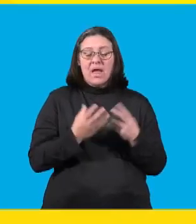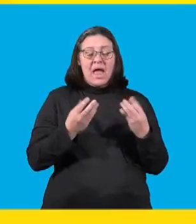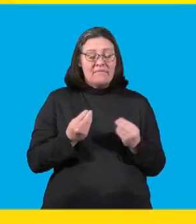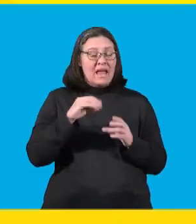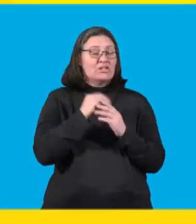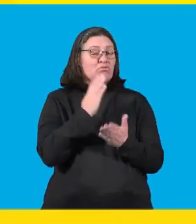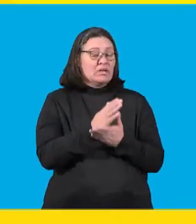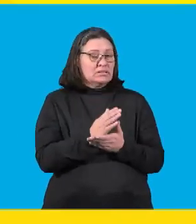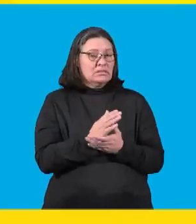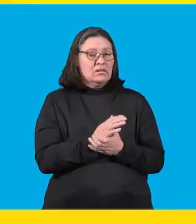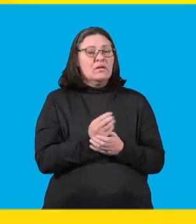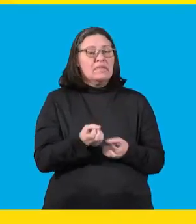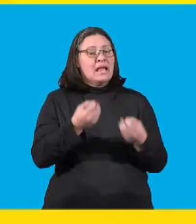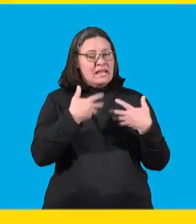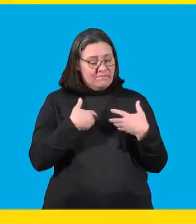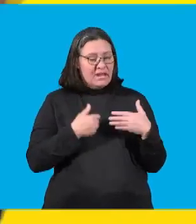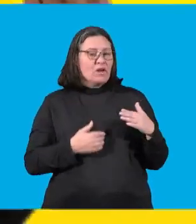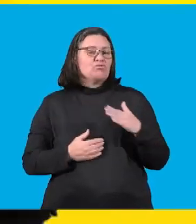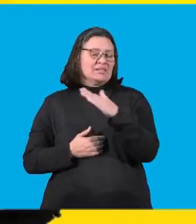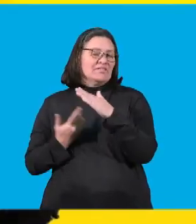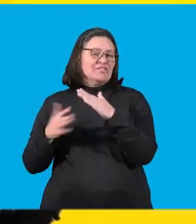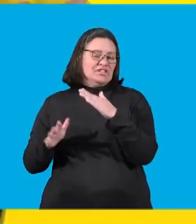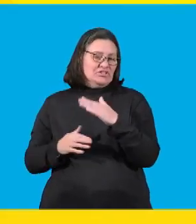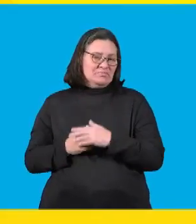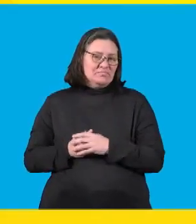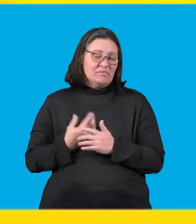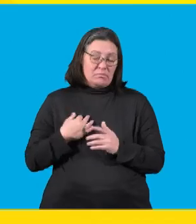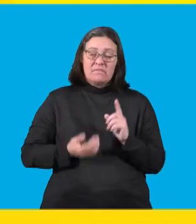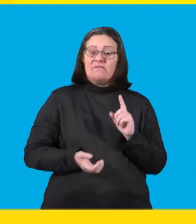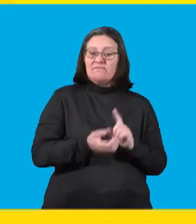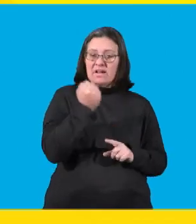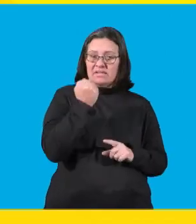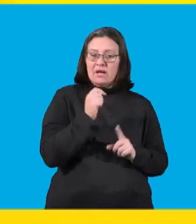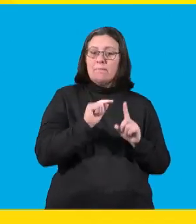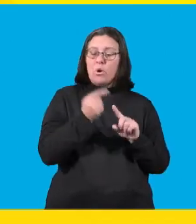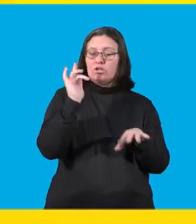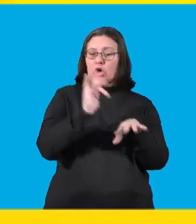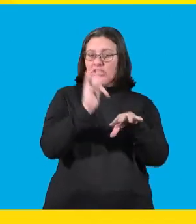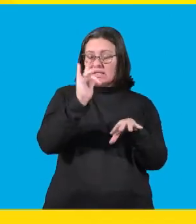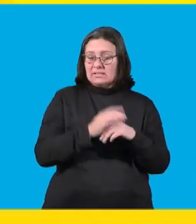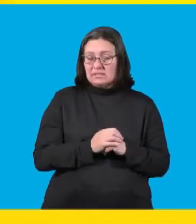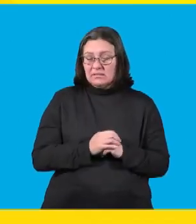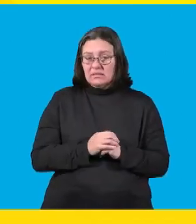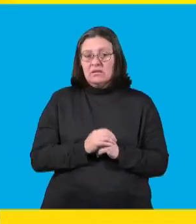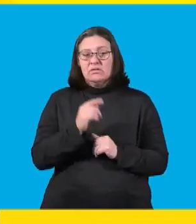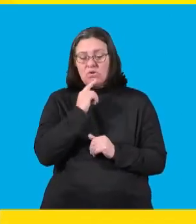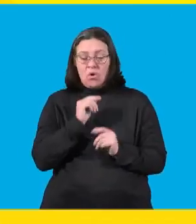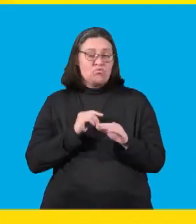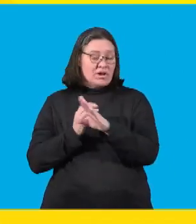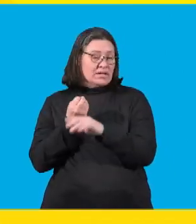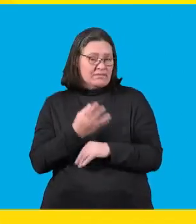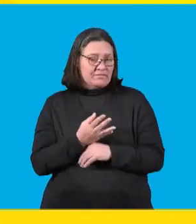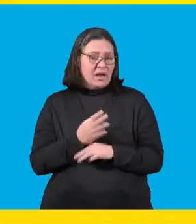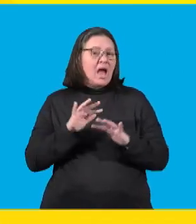have indirectly, do you see, we have been given the gradient, and we are asked to find the point of contact. So we're given